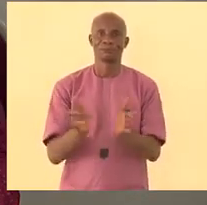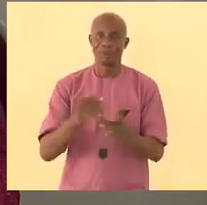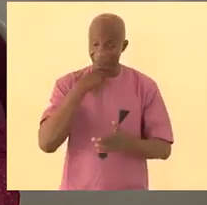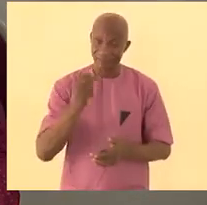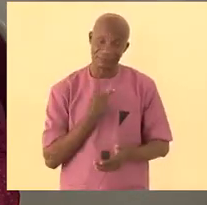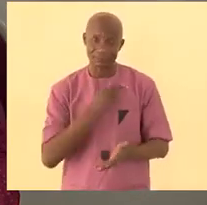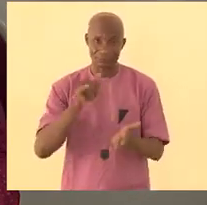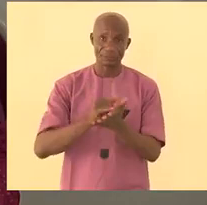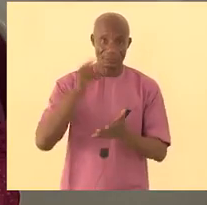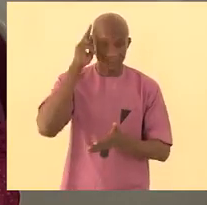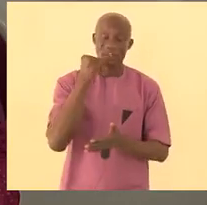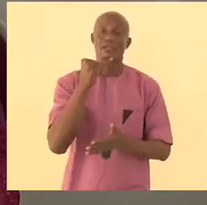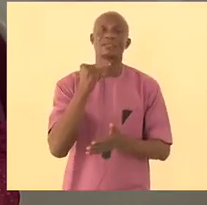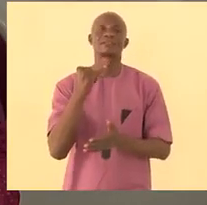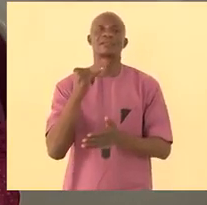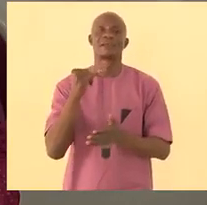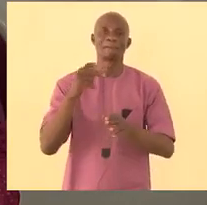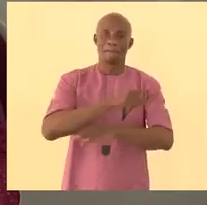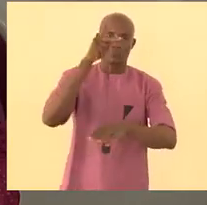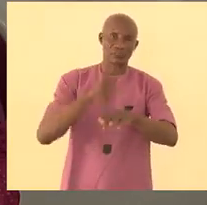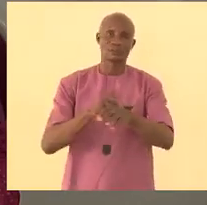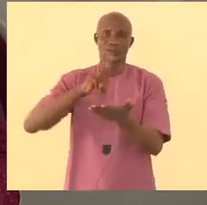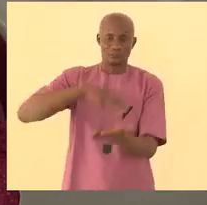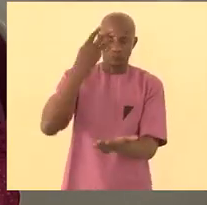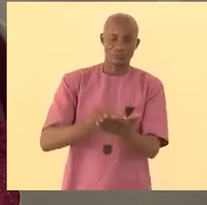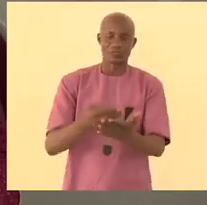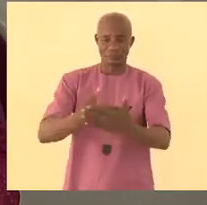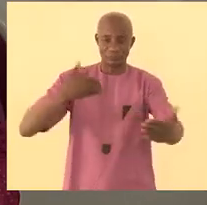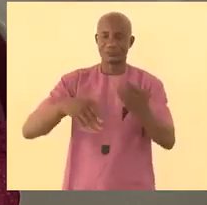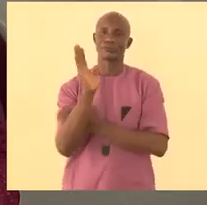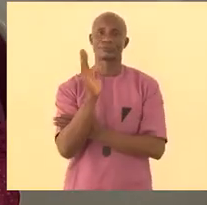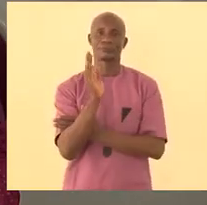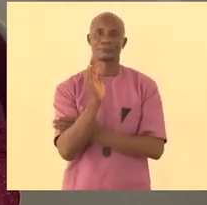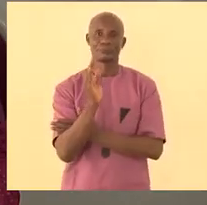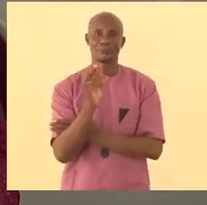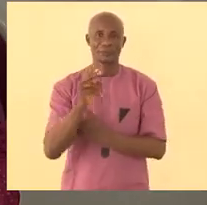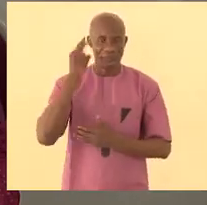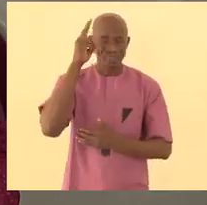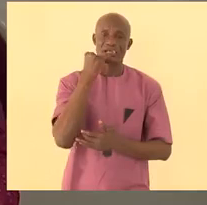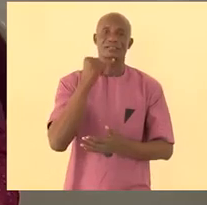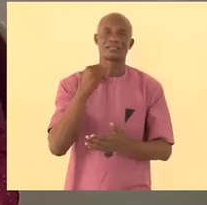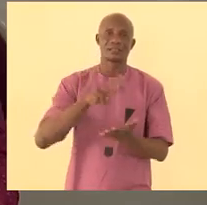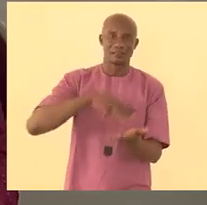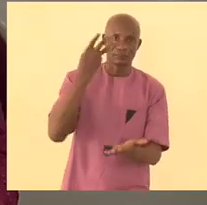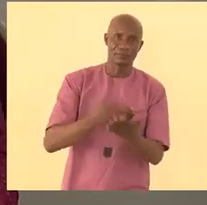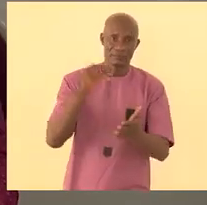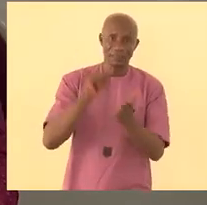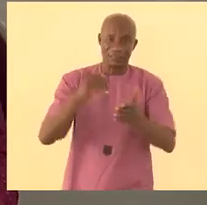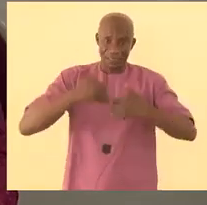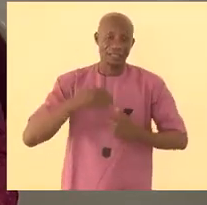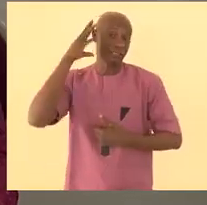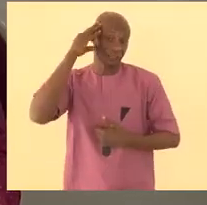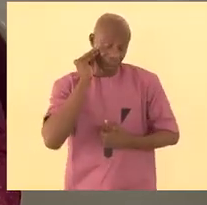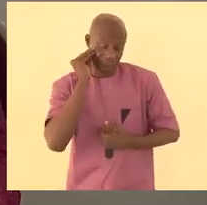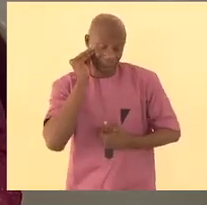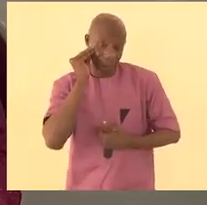Jesus tells us that he is the principal witness before God. He is the witness that has